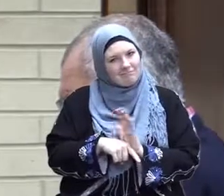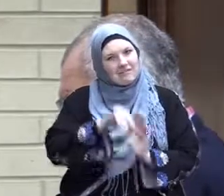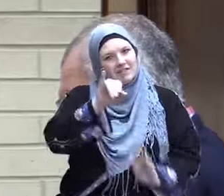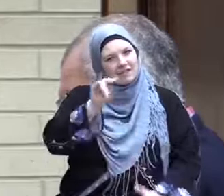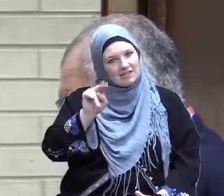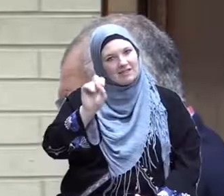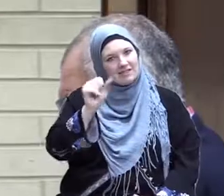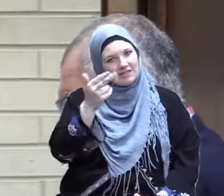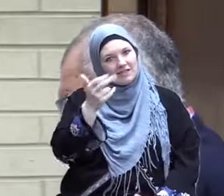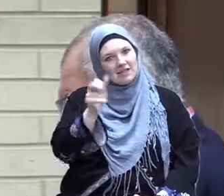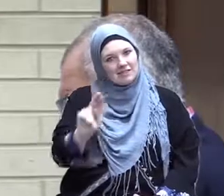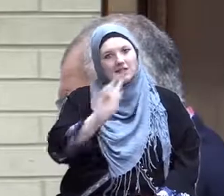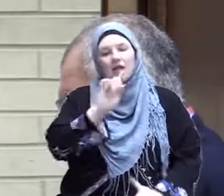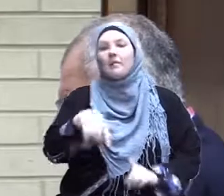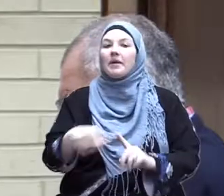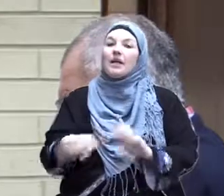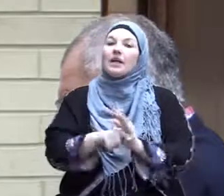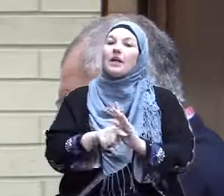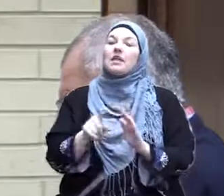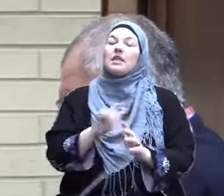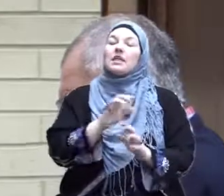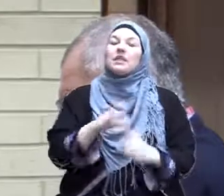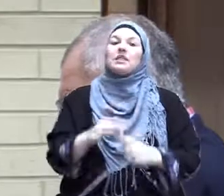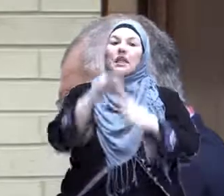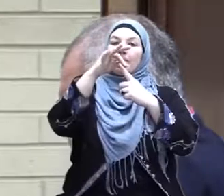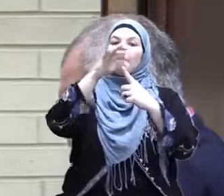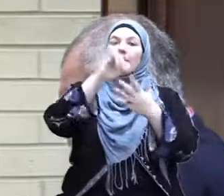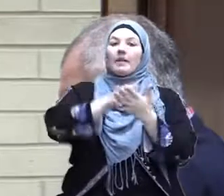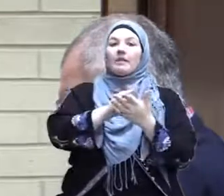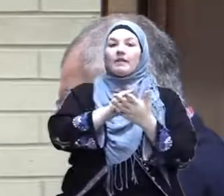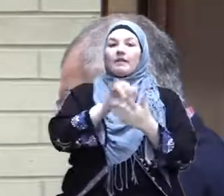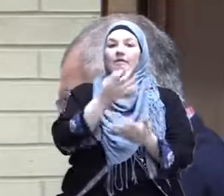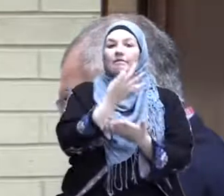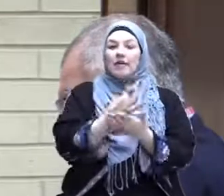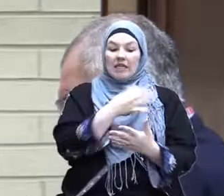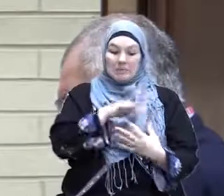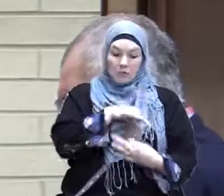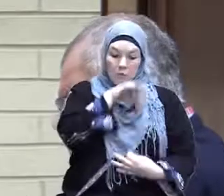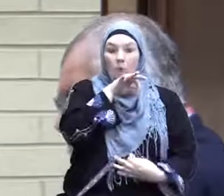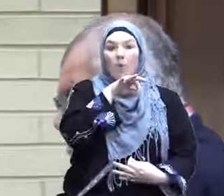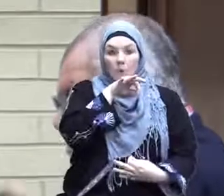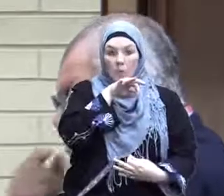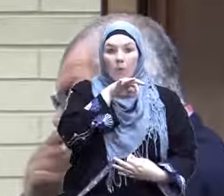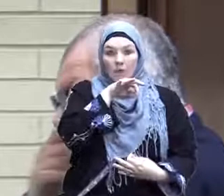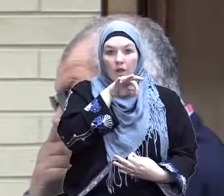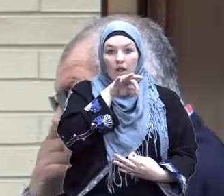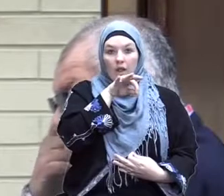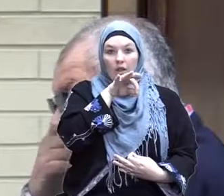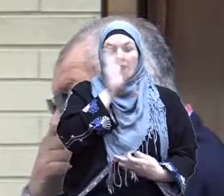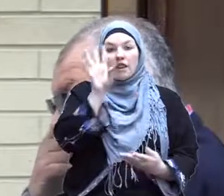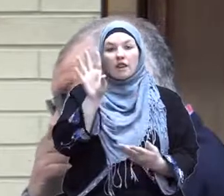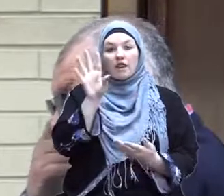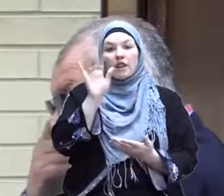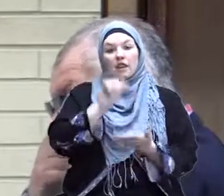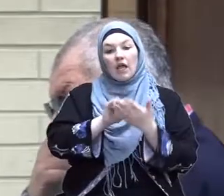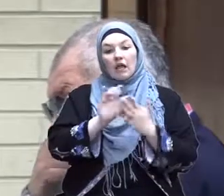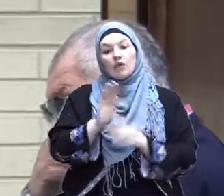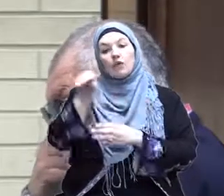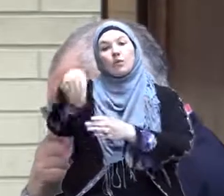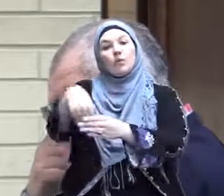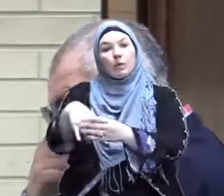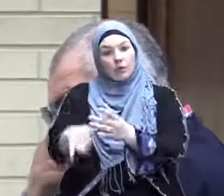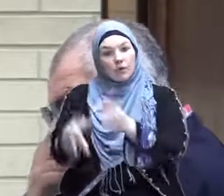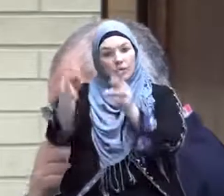It is something negative, except for the fact that the soul that is injected or placed into